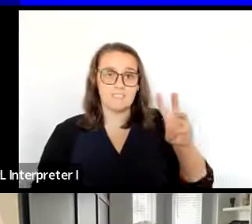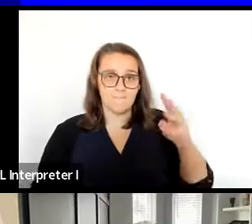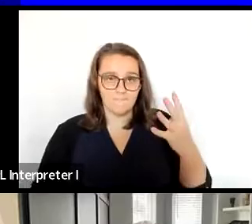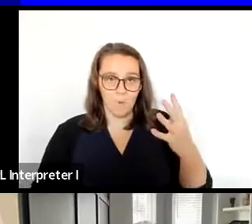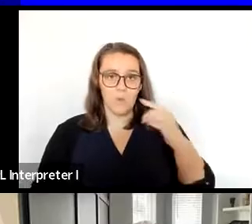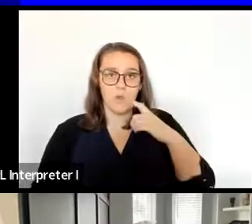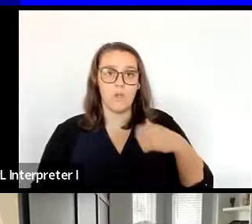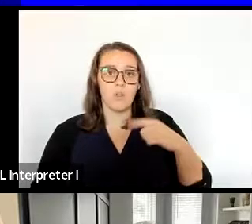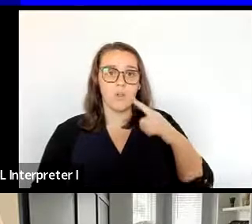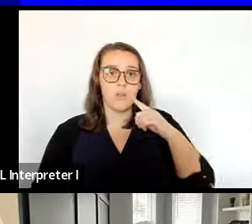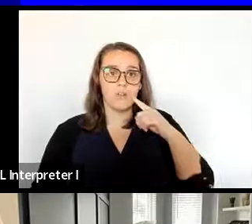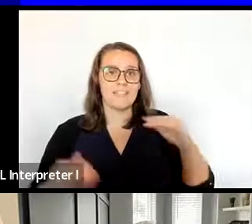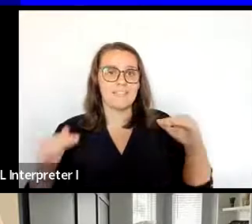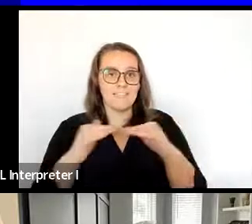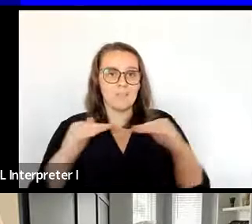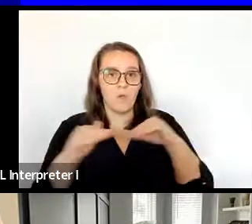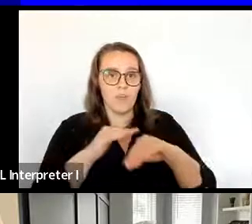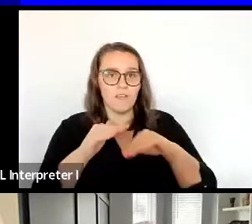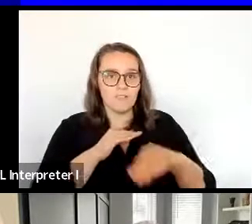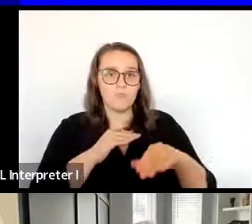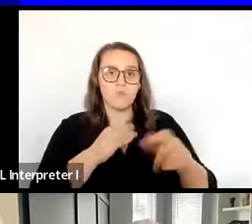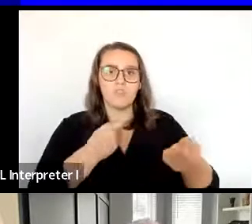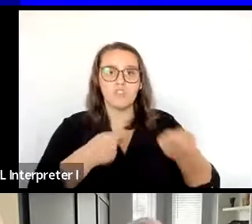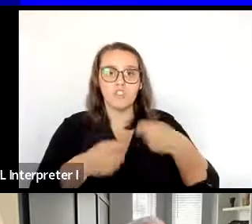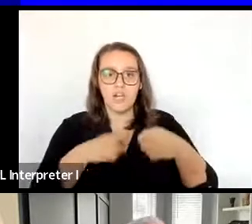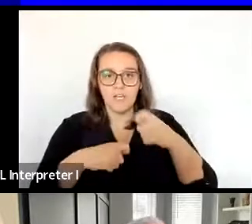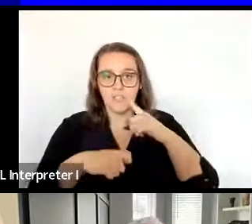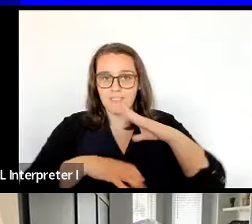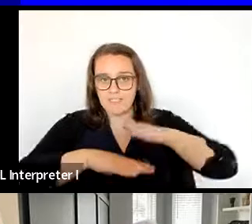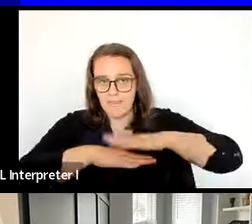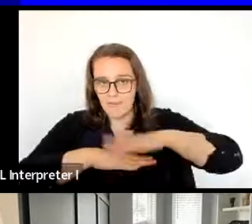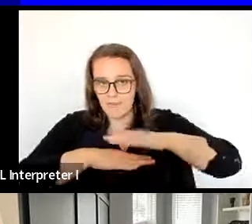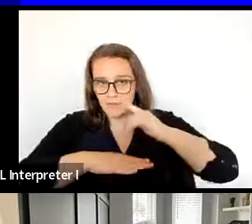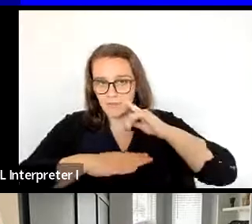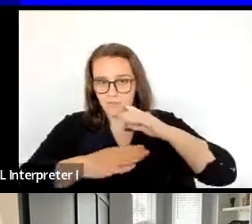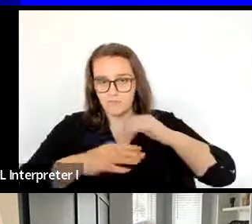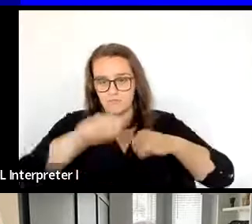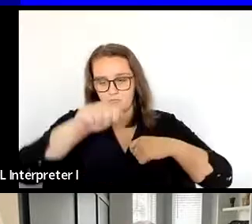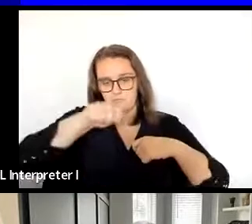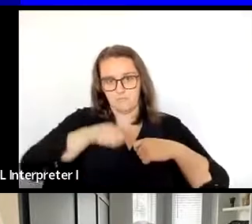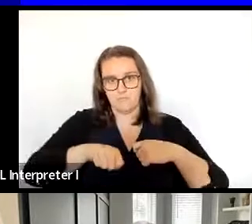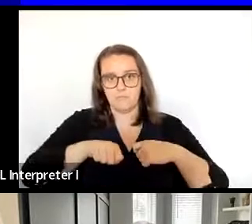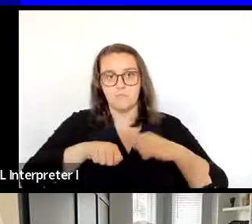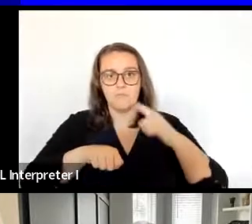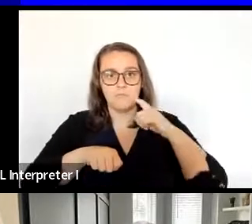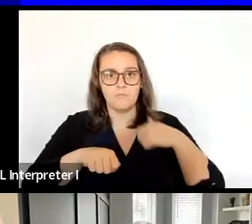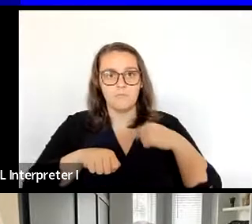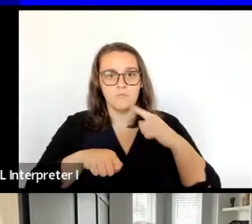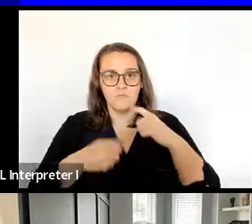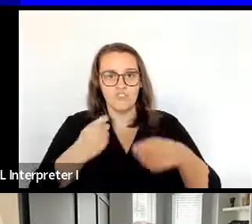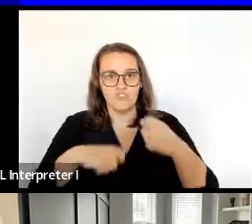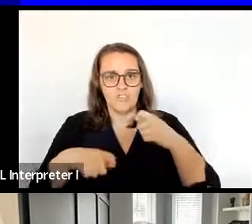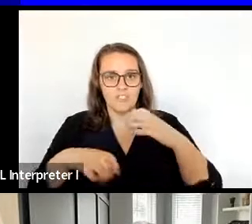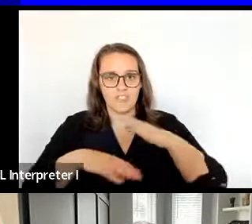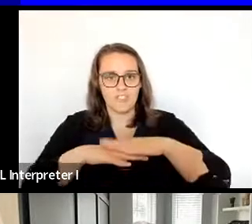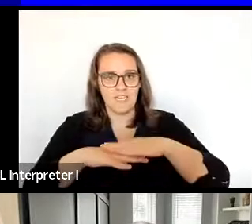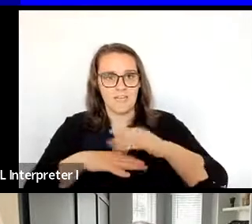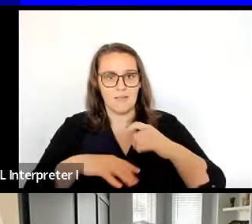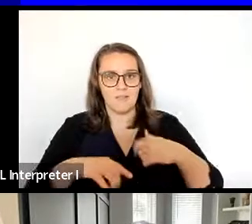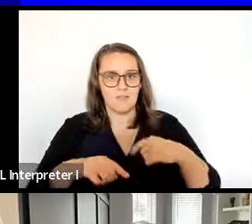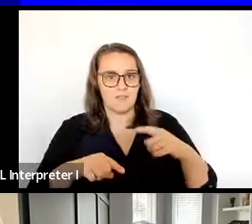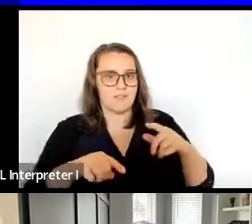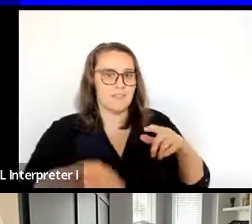to Changing Tables Amendment Act of 2022. Mr. Chairman, Yeah, oh, I'm sorry, I forgot to do the clearance.